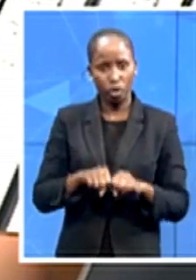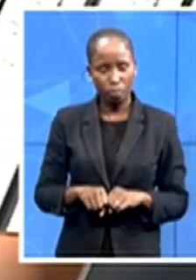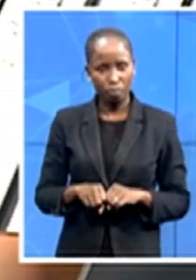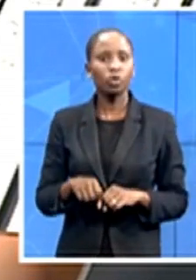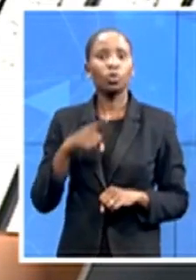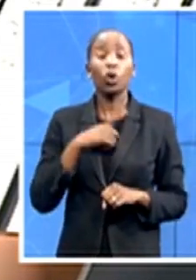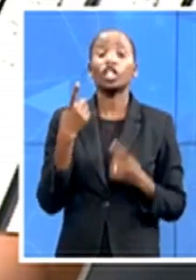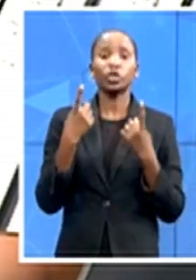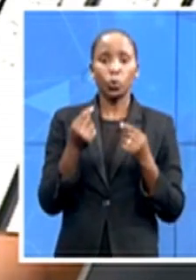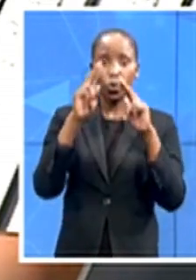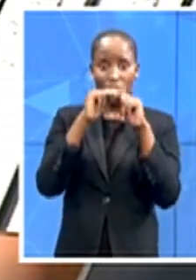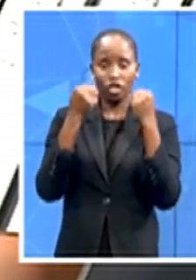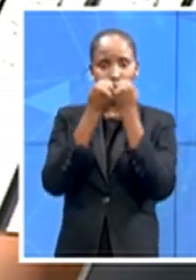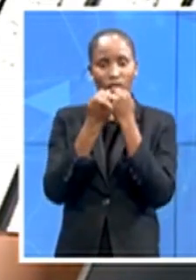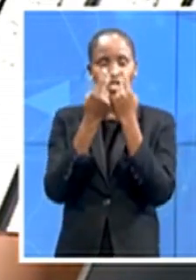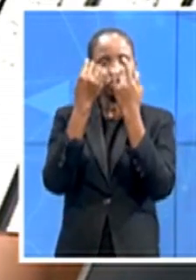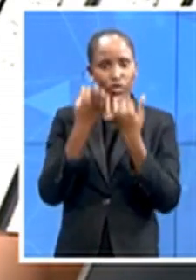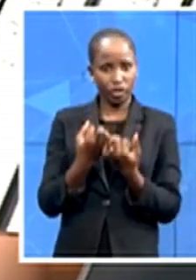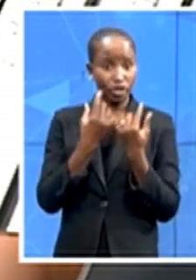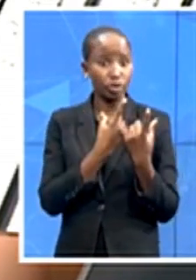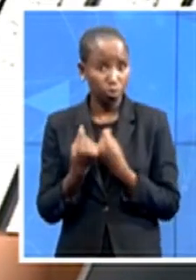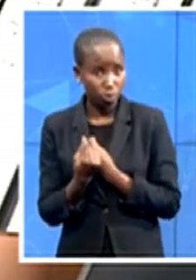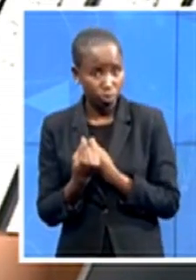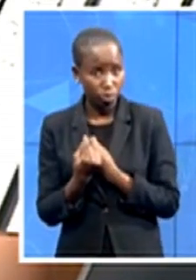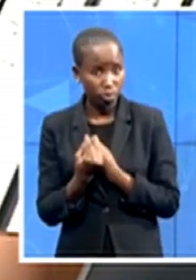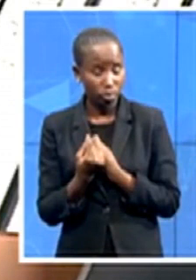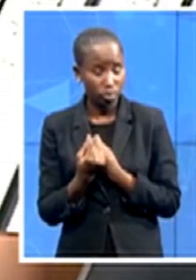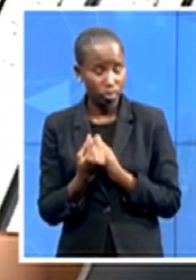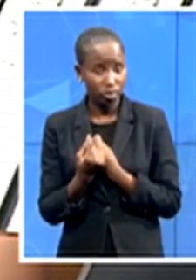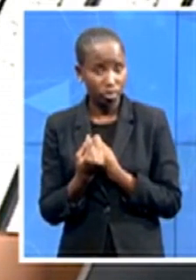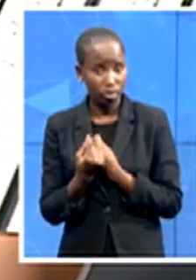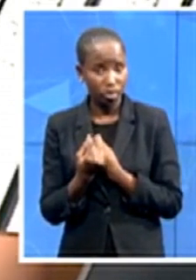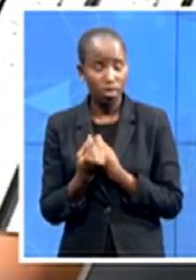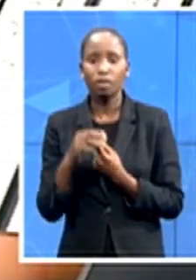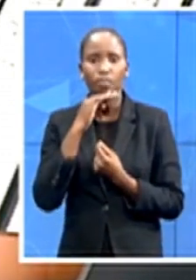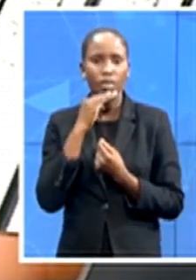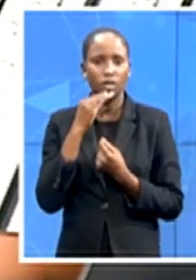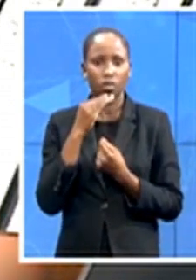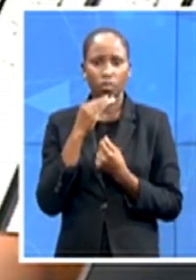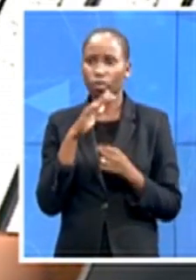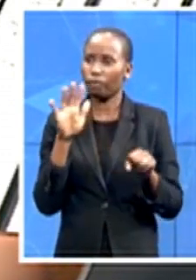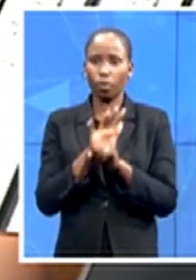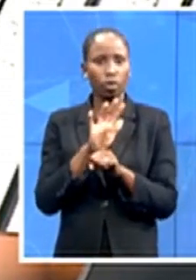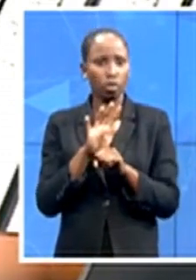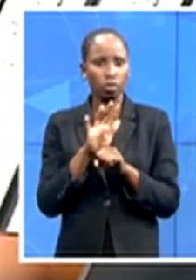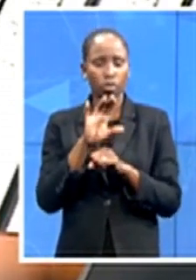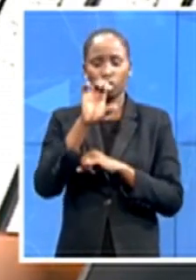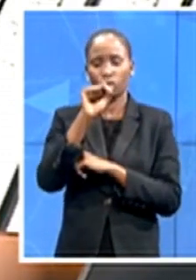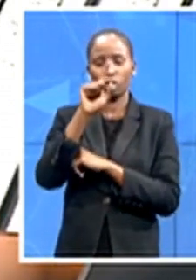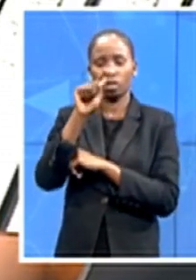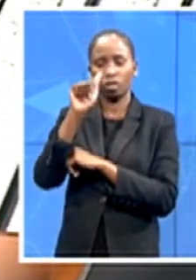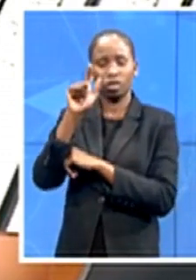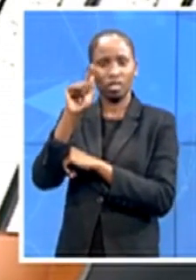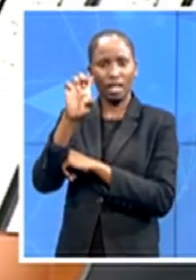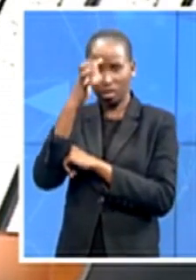then you basically captured the entire state, because that is where the money is, that is where it is